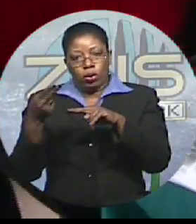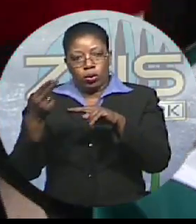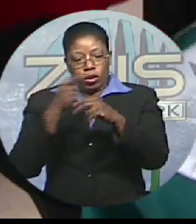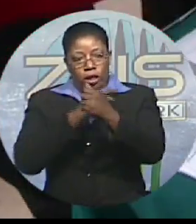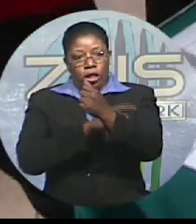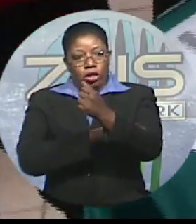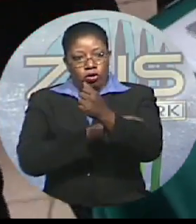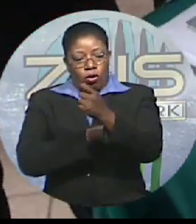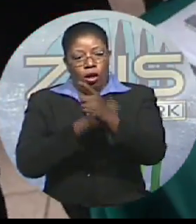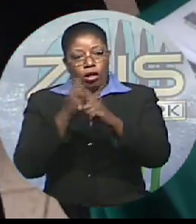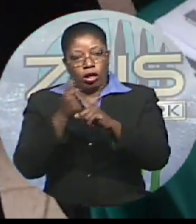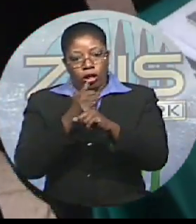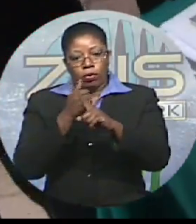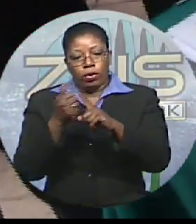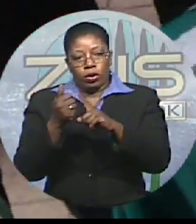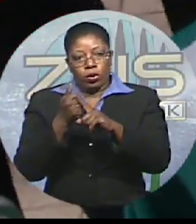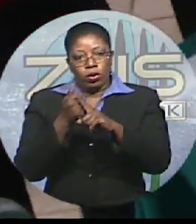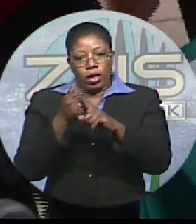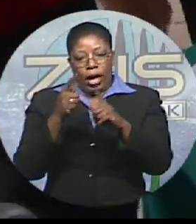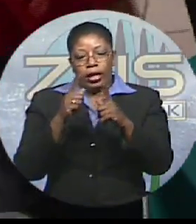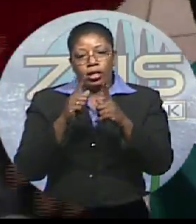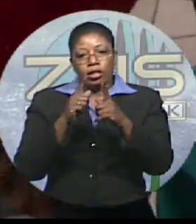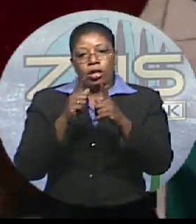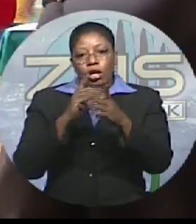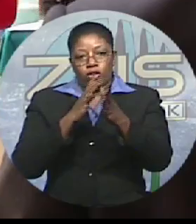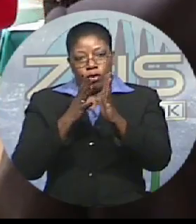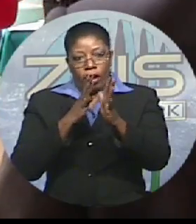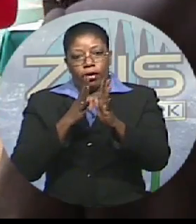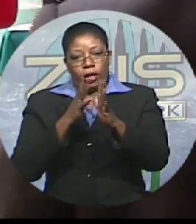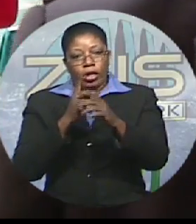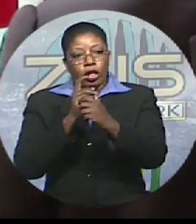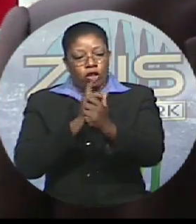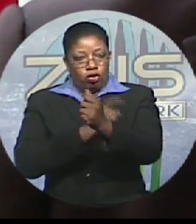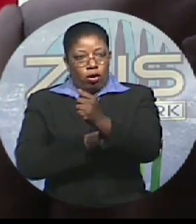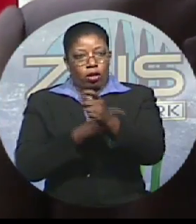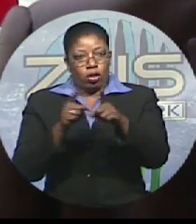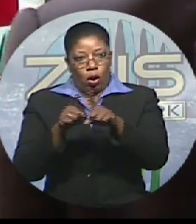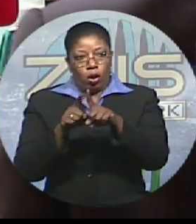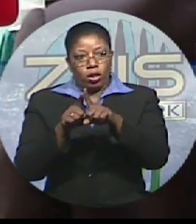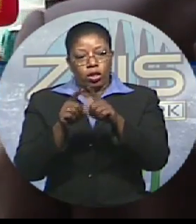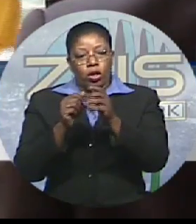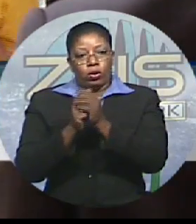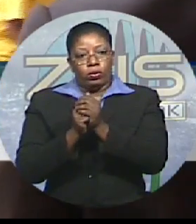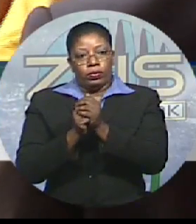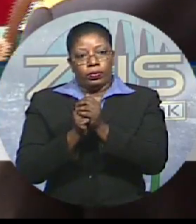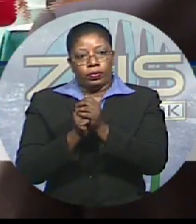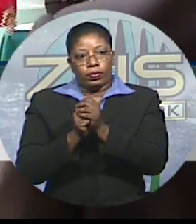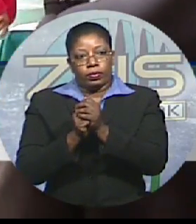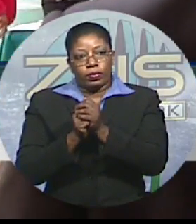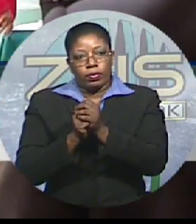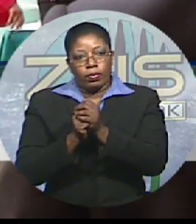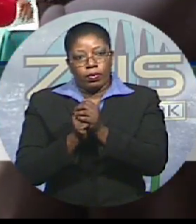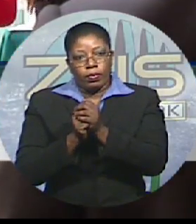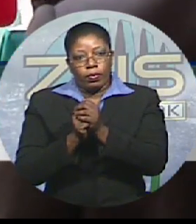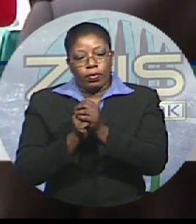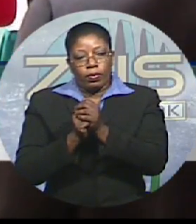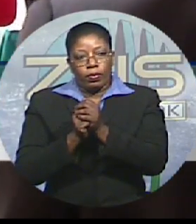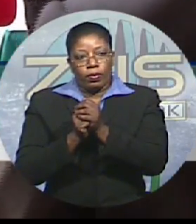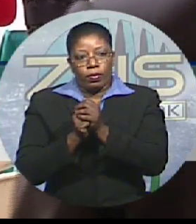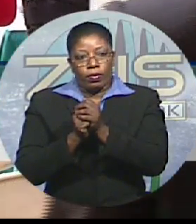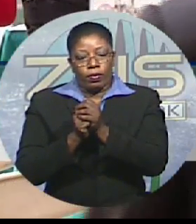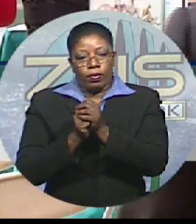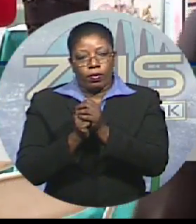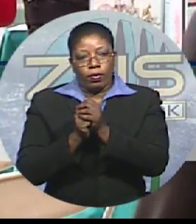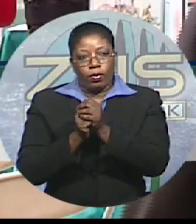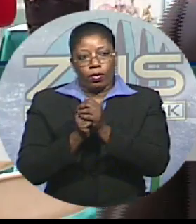country. Last year alone, when you talk about the police seizing in excess of 900 pounds of cocaine alone, that is very, very significant.